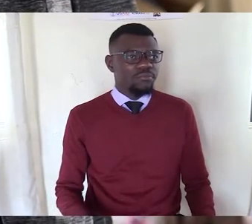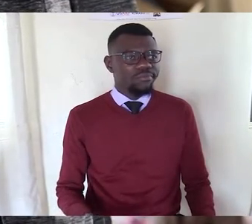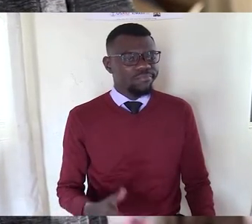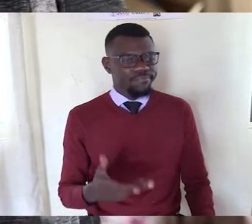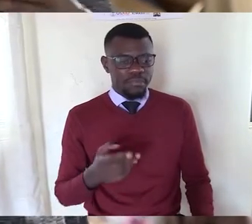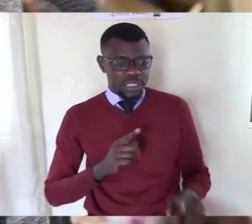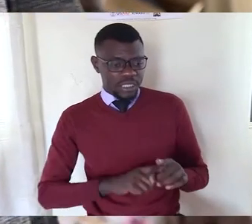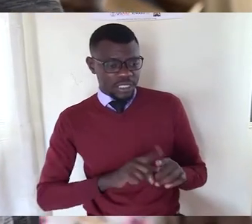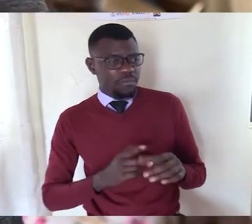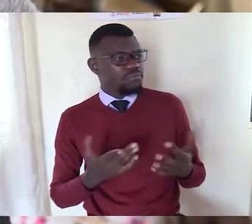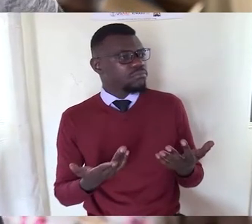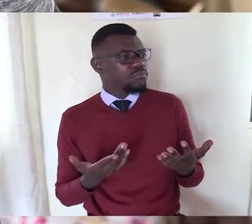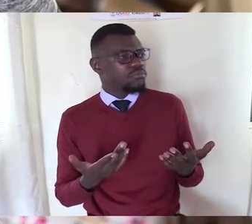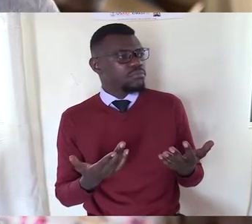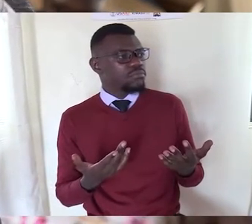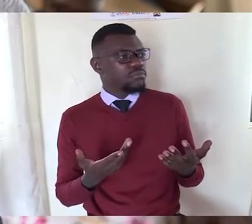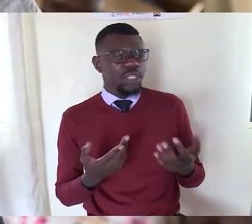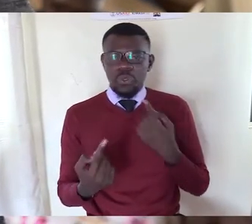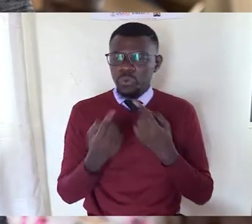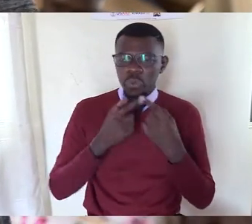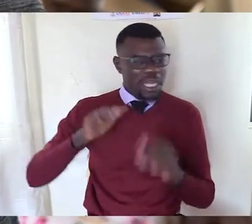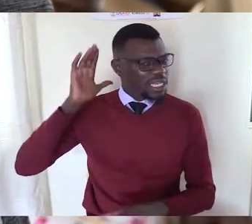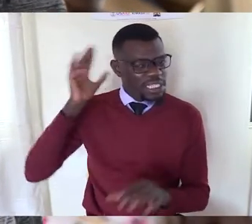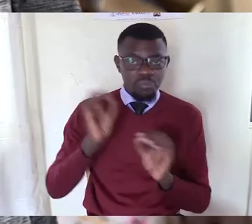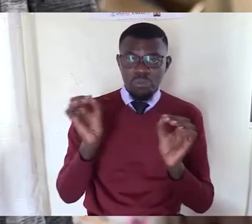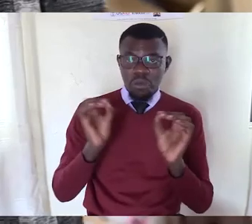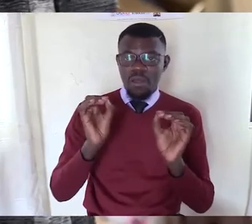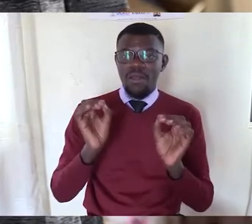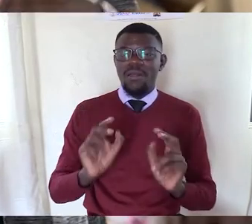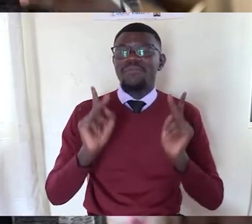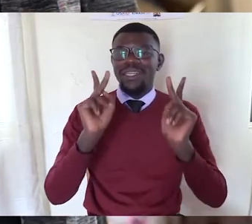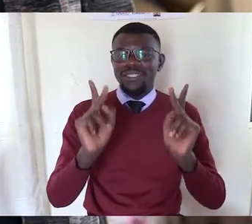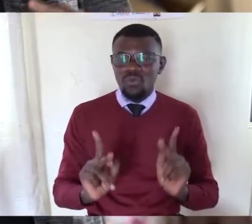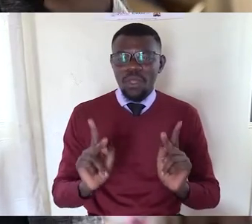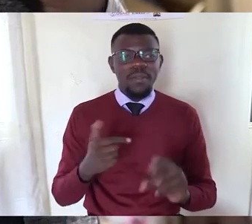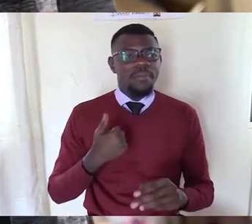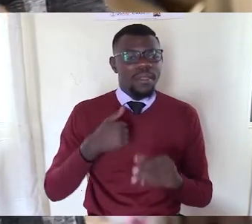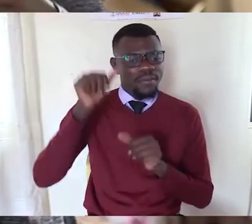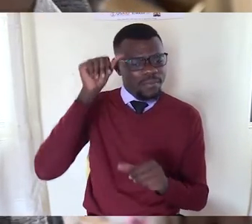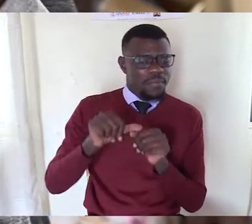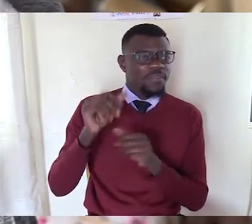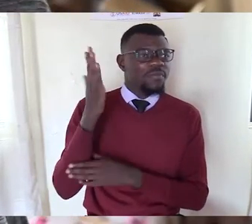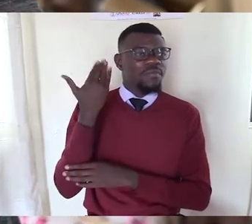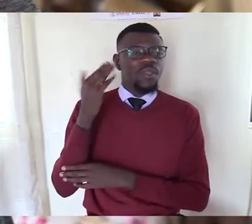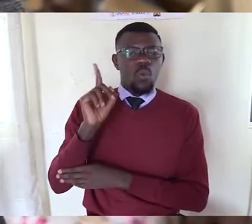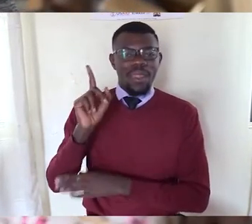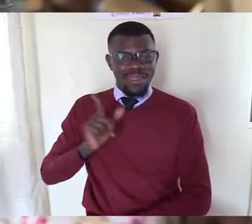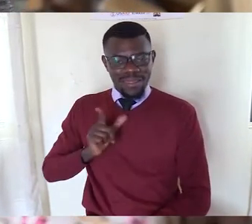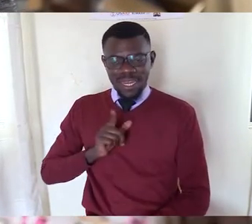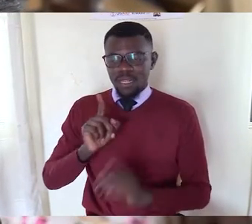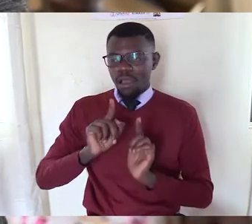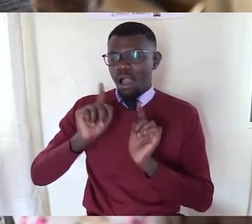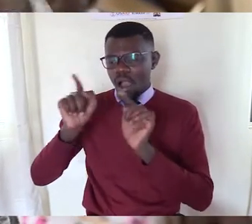them. Some, and especially in Kisumu, I remember, there was a case where a lady went to report this